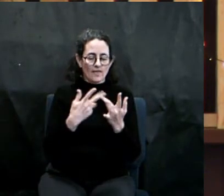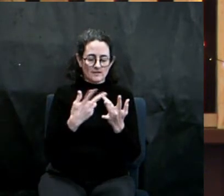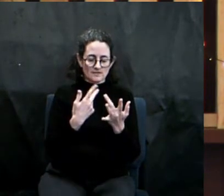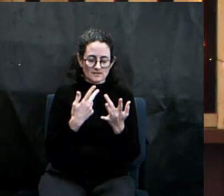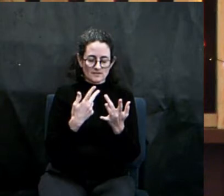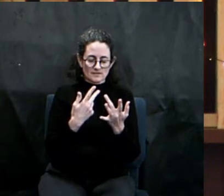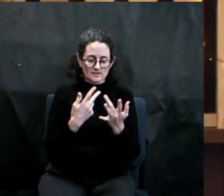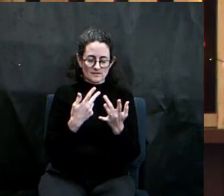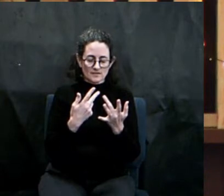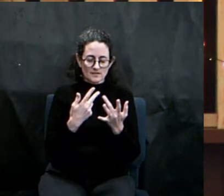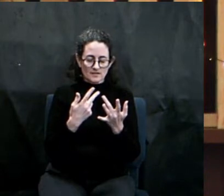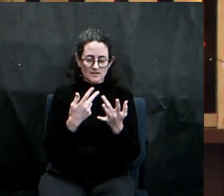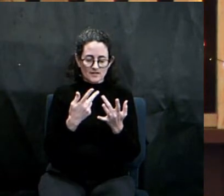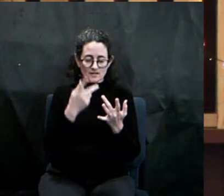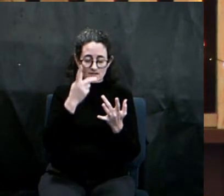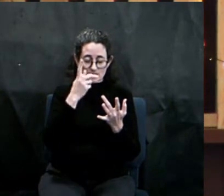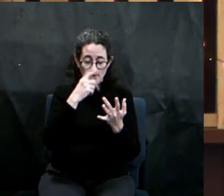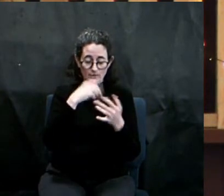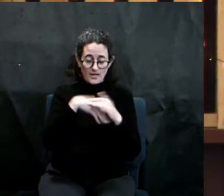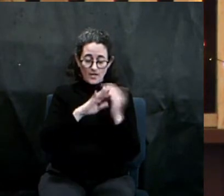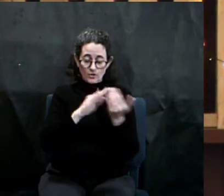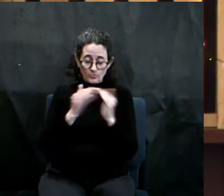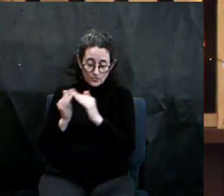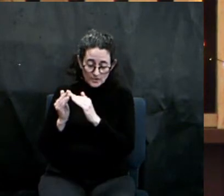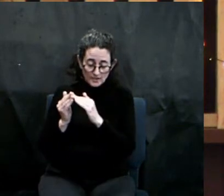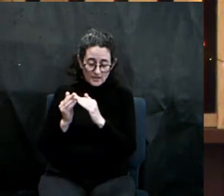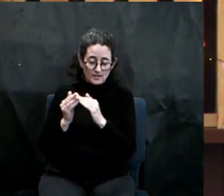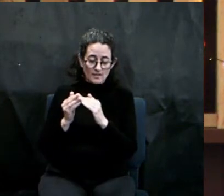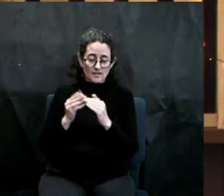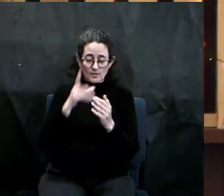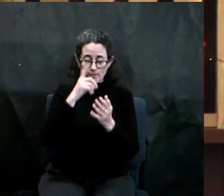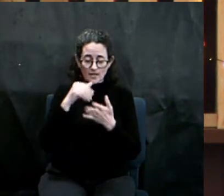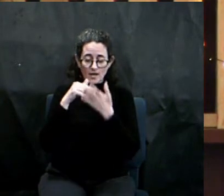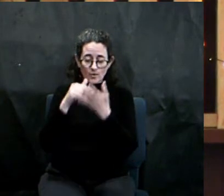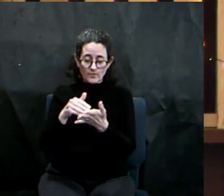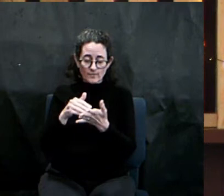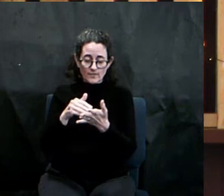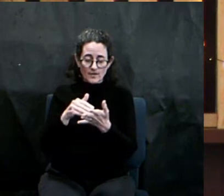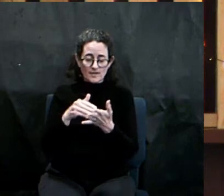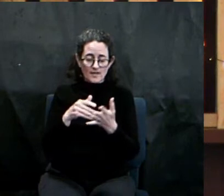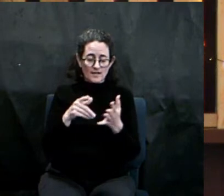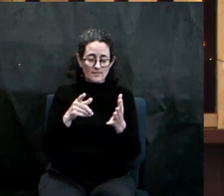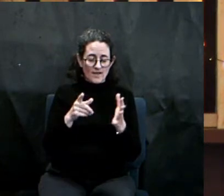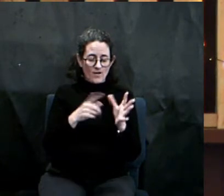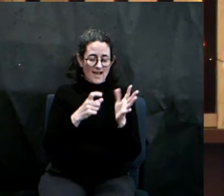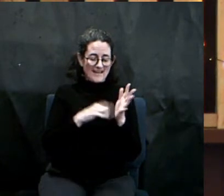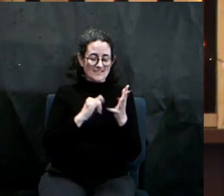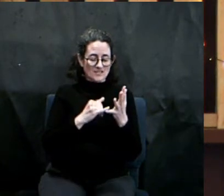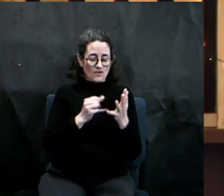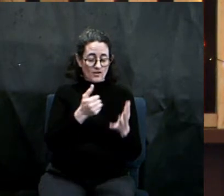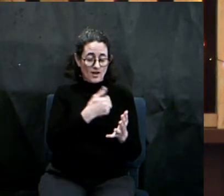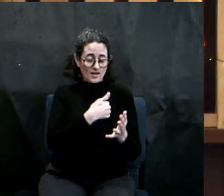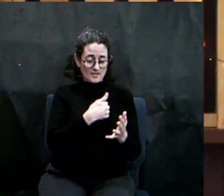are directly in our daily sphere. Let our acts of kindness adorn the gospel words that we have opportunity to